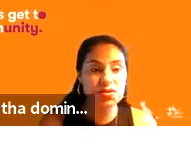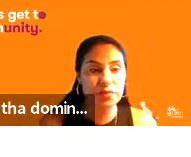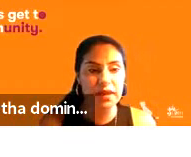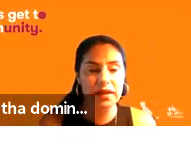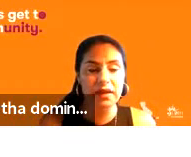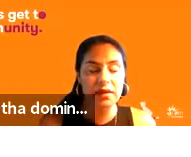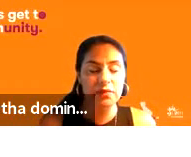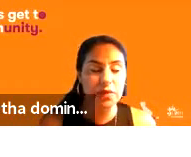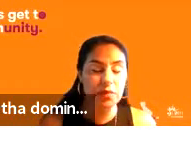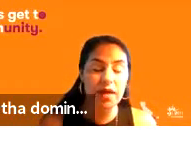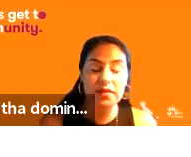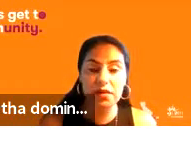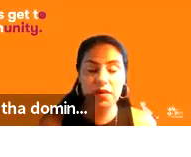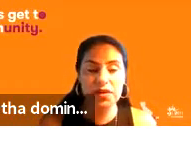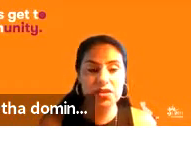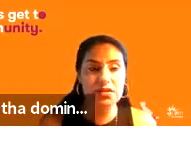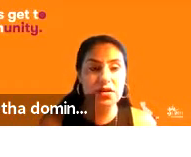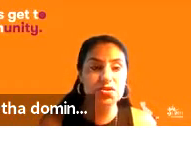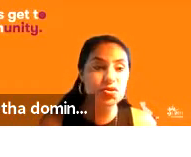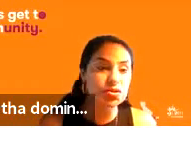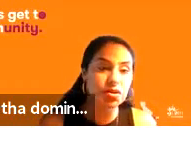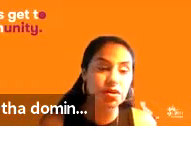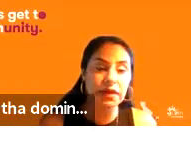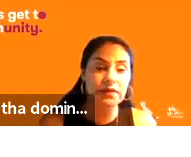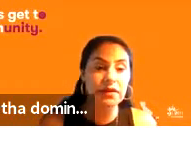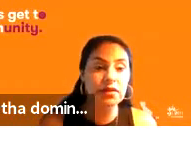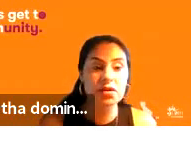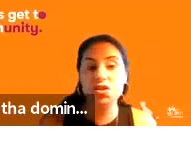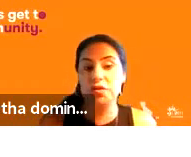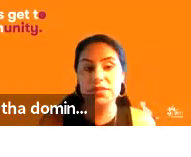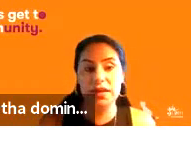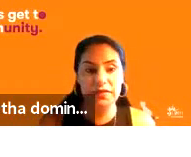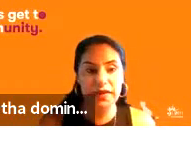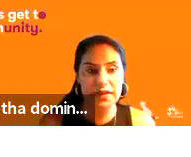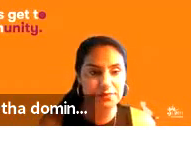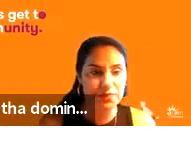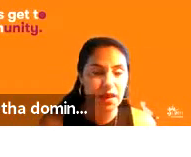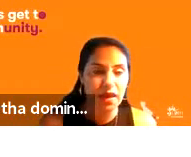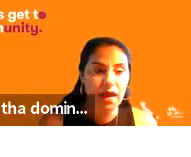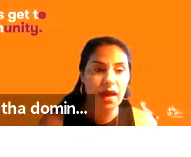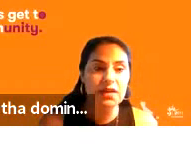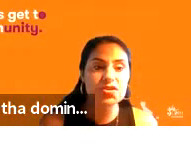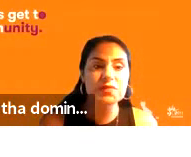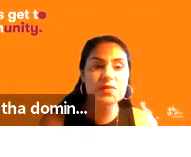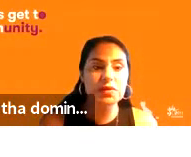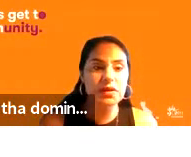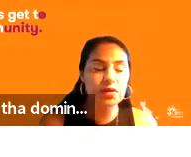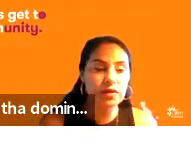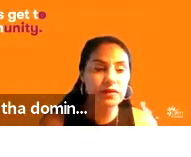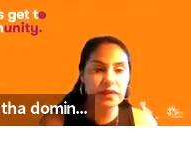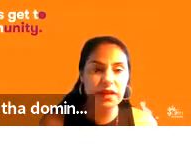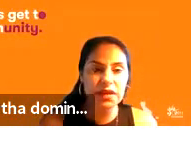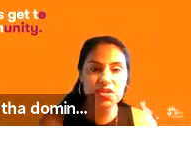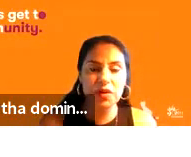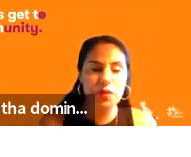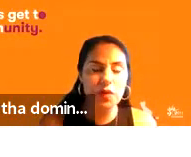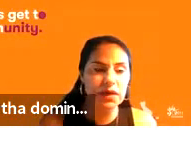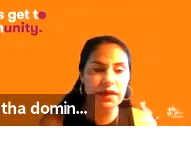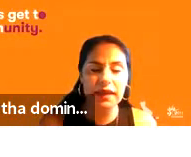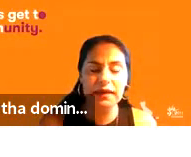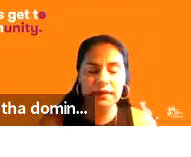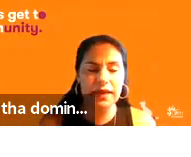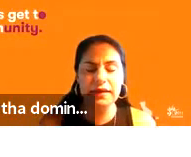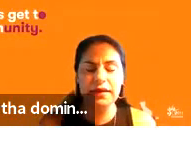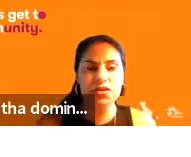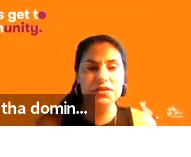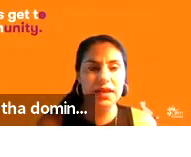on our social media. People have a lot of questions on short-term and even long-term side effects. In terms of political affiliation, we wanted